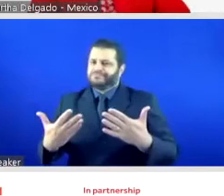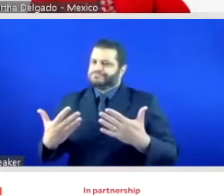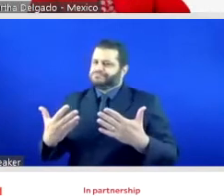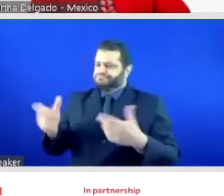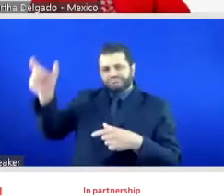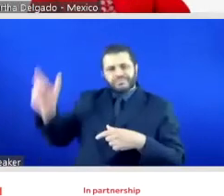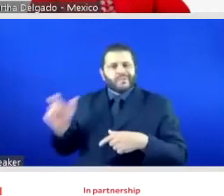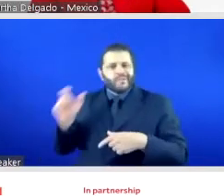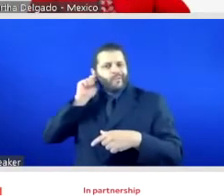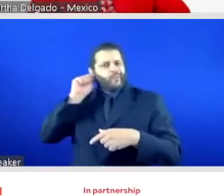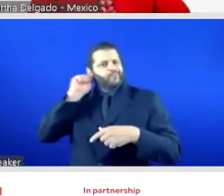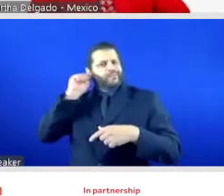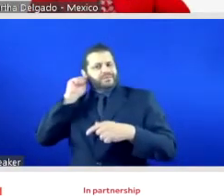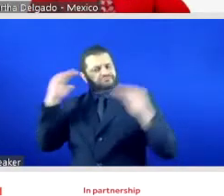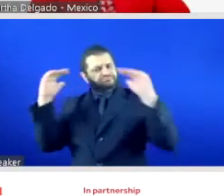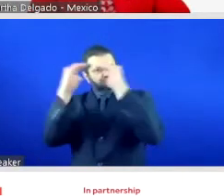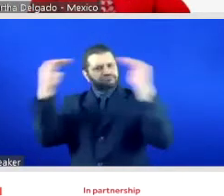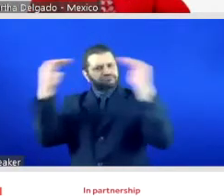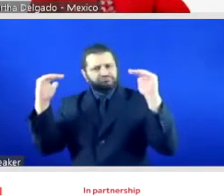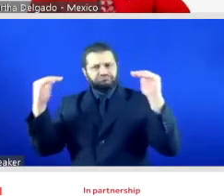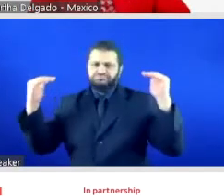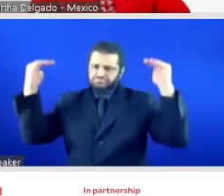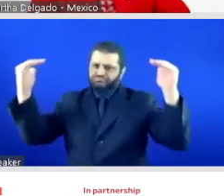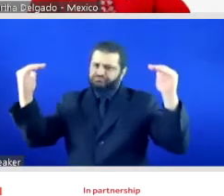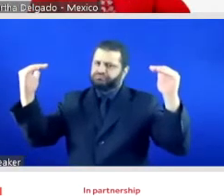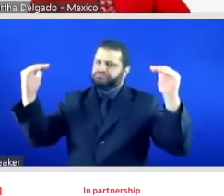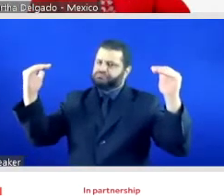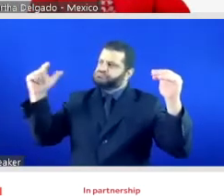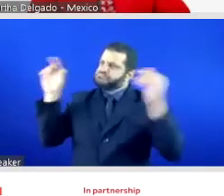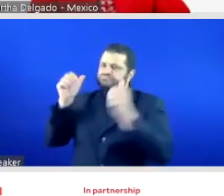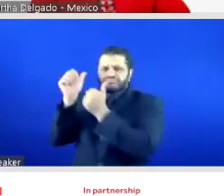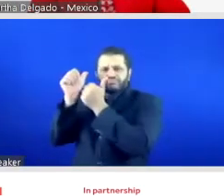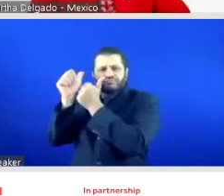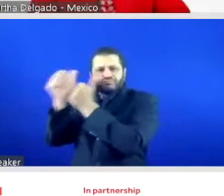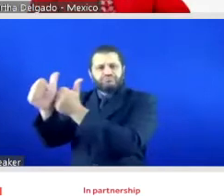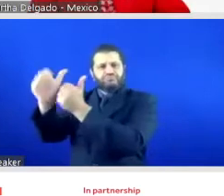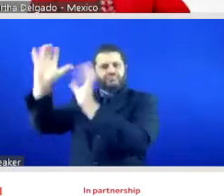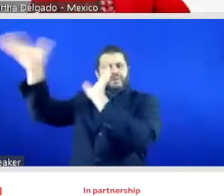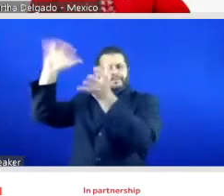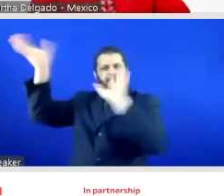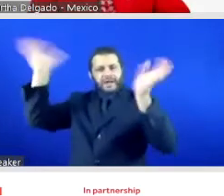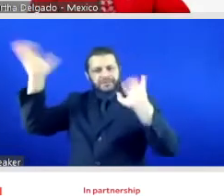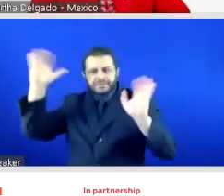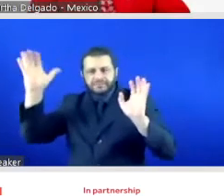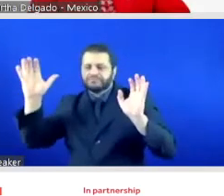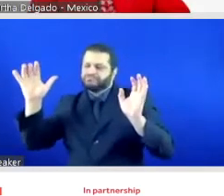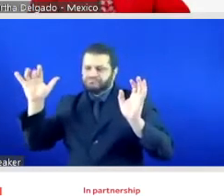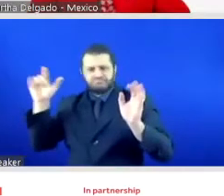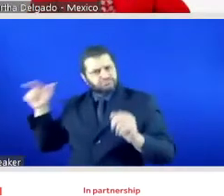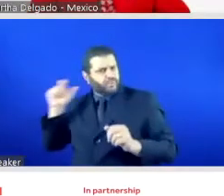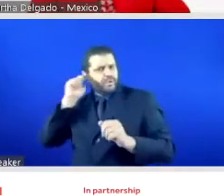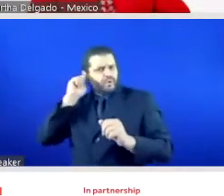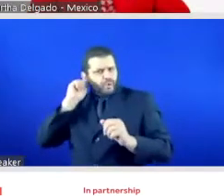position them to be focal points that will contribute substantially towards the development and implementation